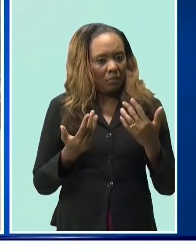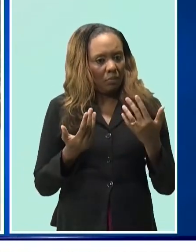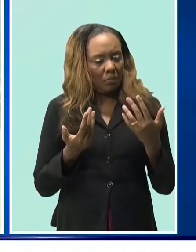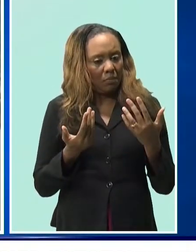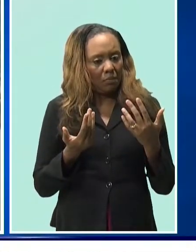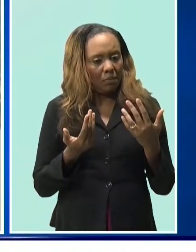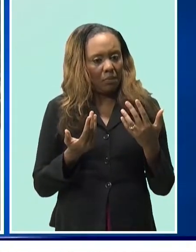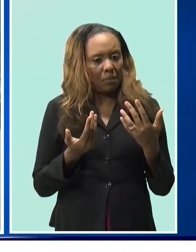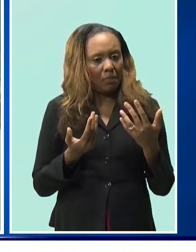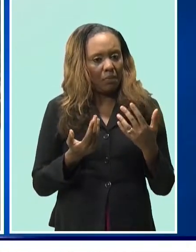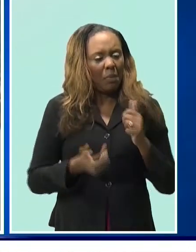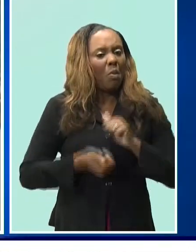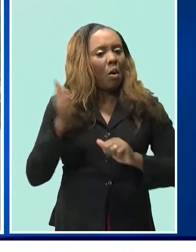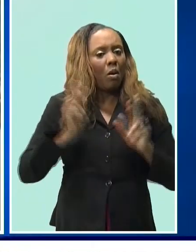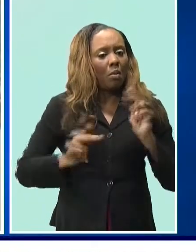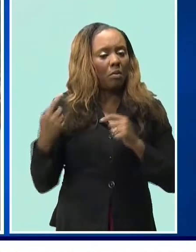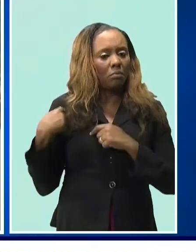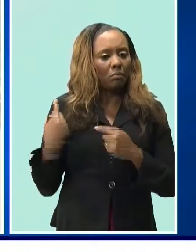been